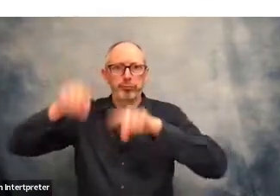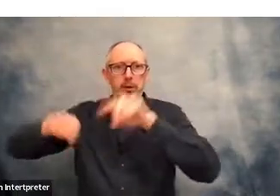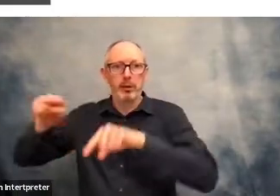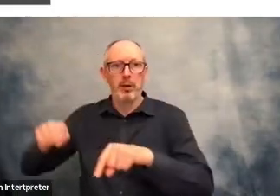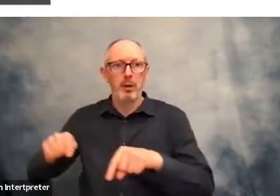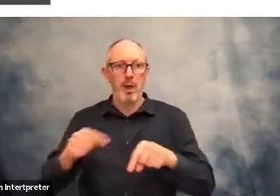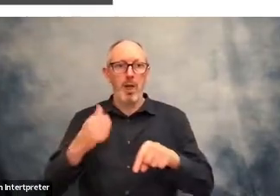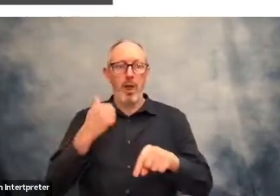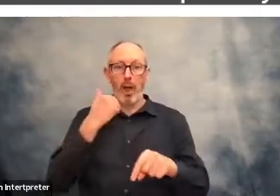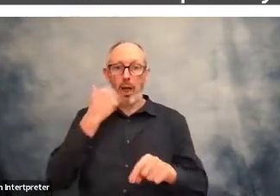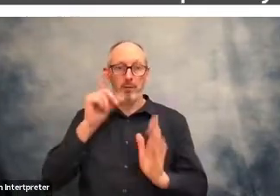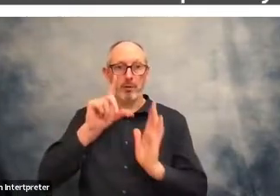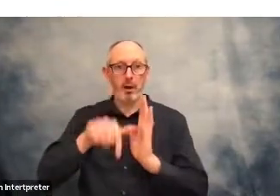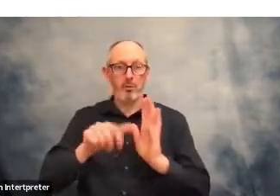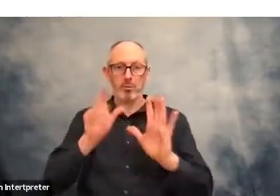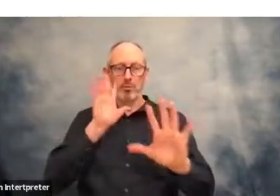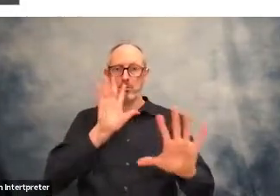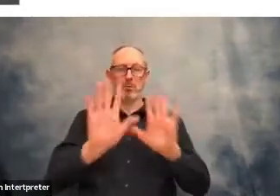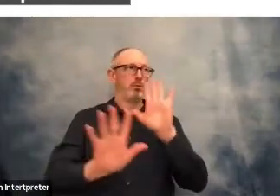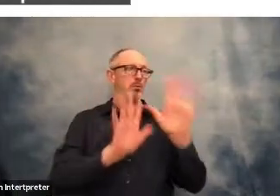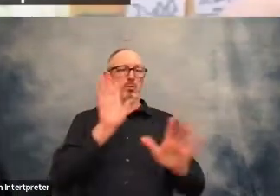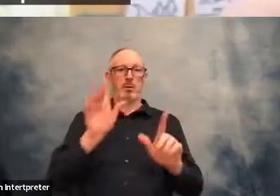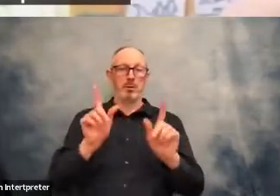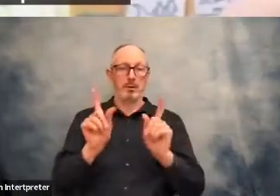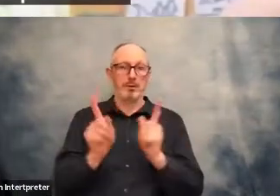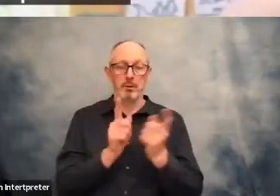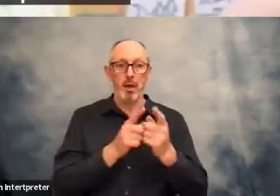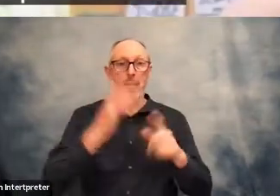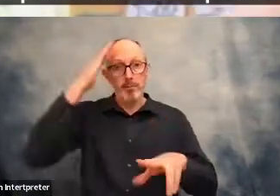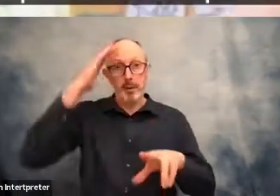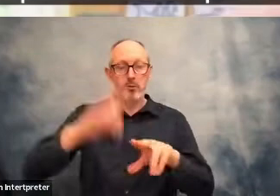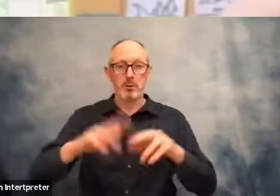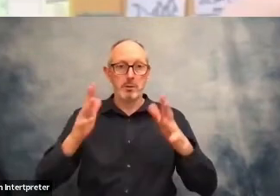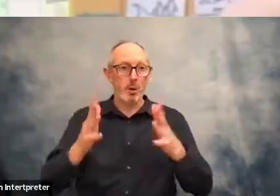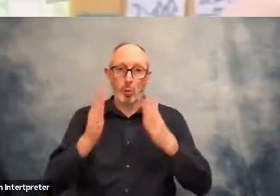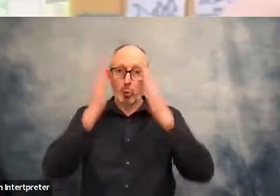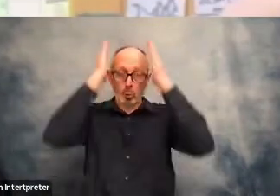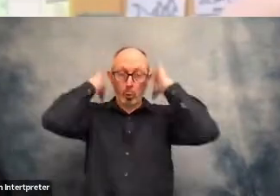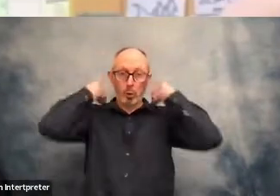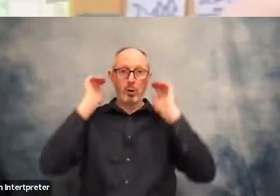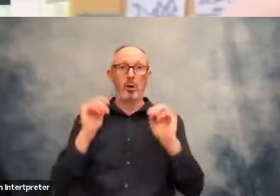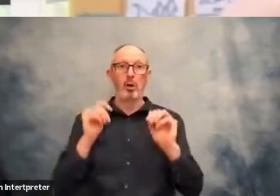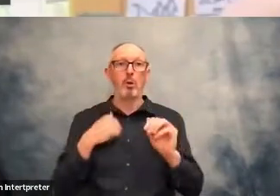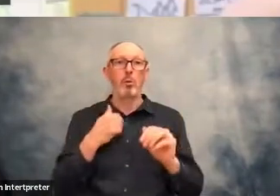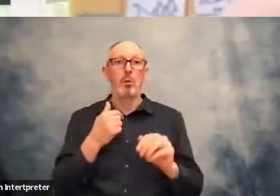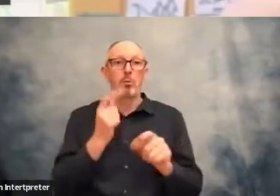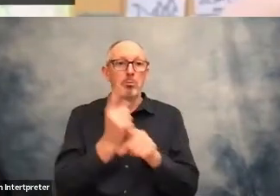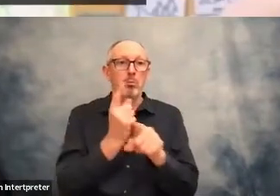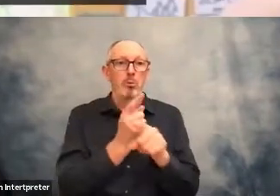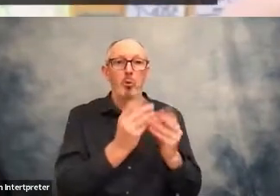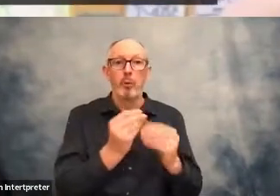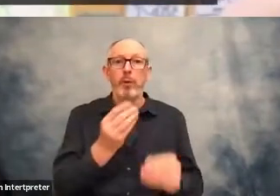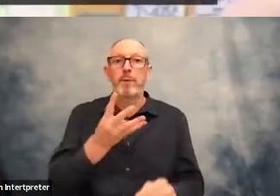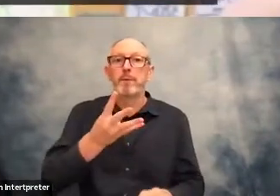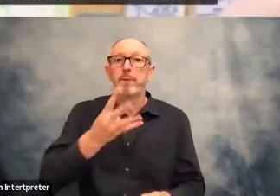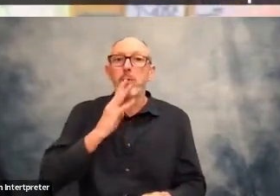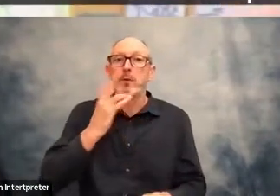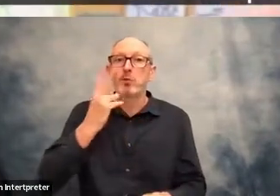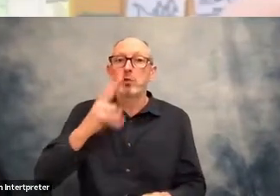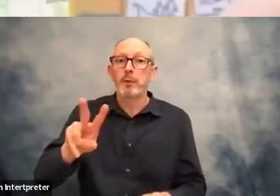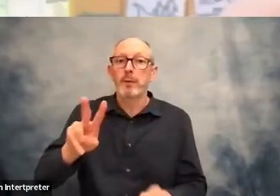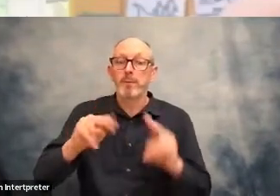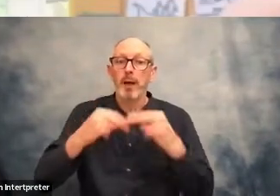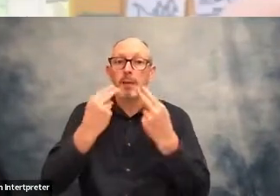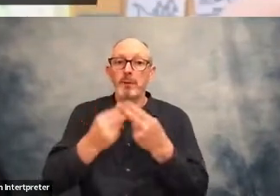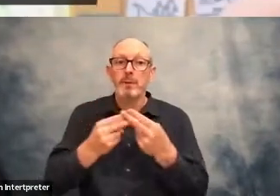different framework and completely overwhelming the parent. We spoke to over 420 families, and over 85% reported